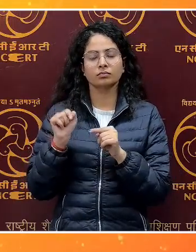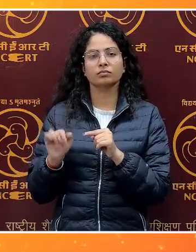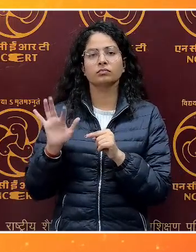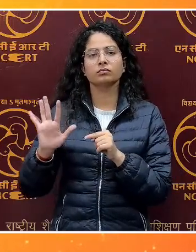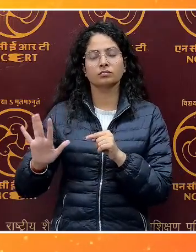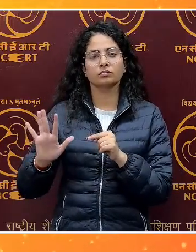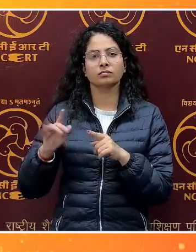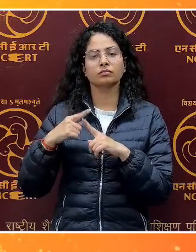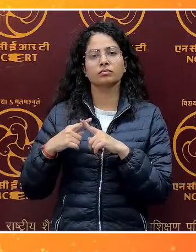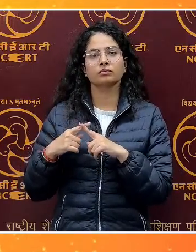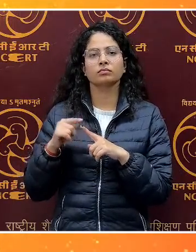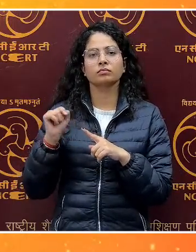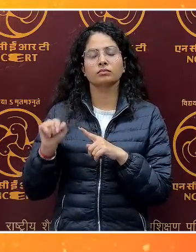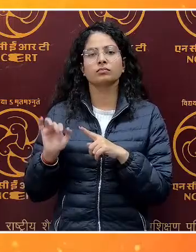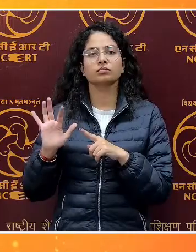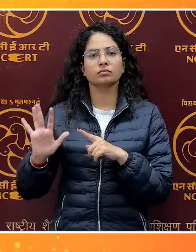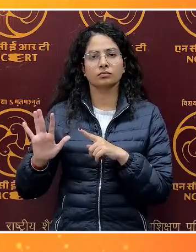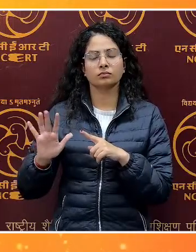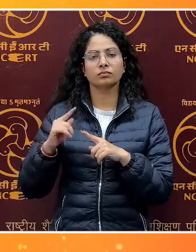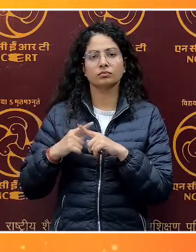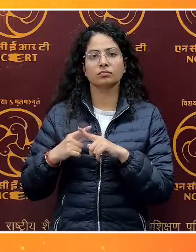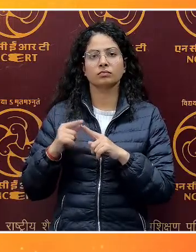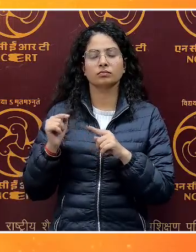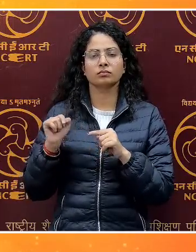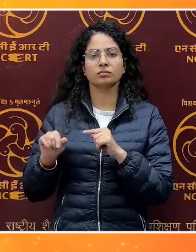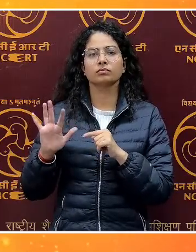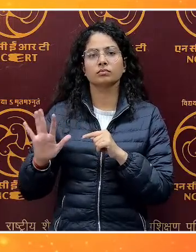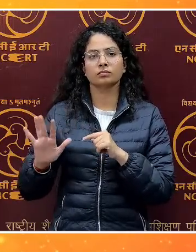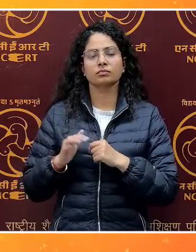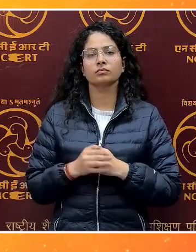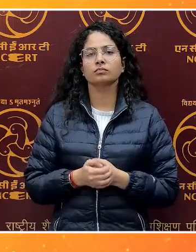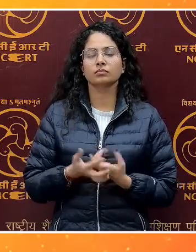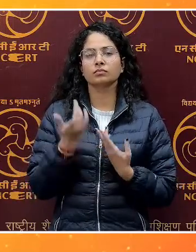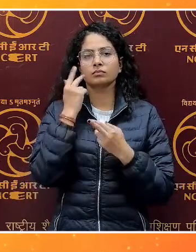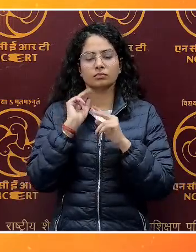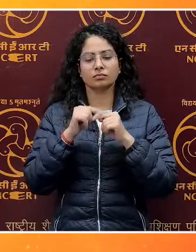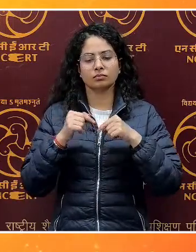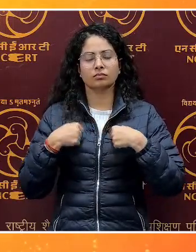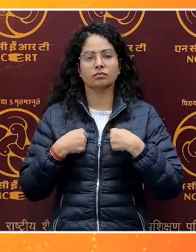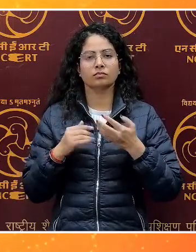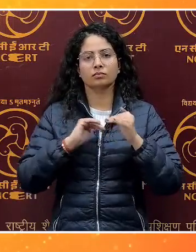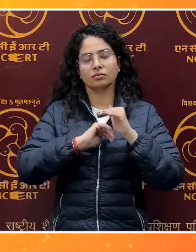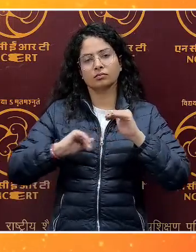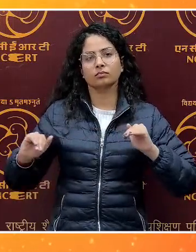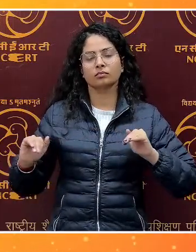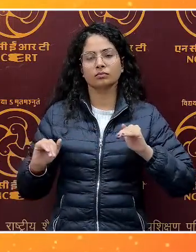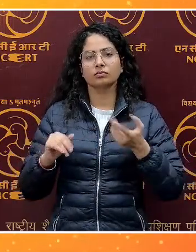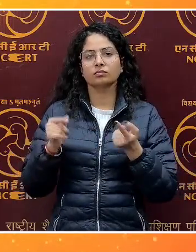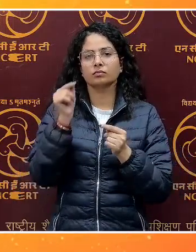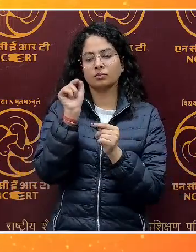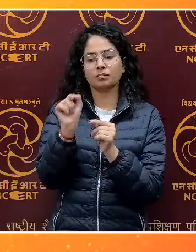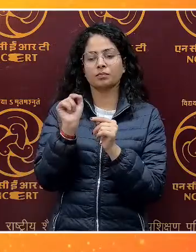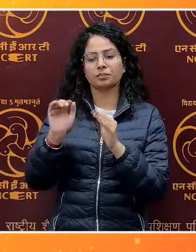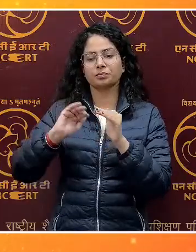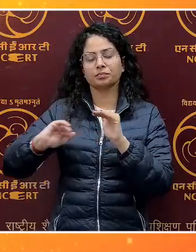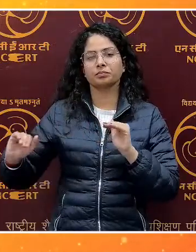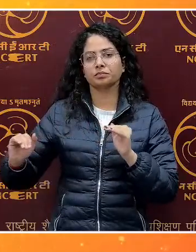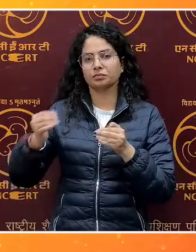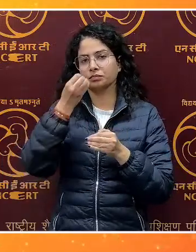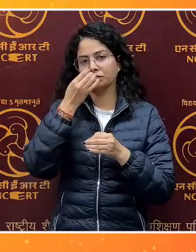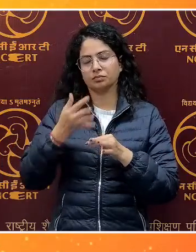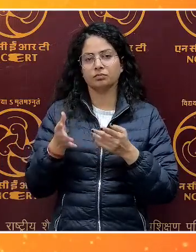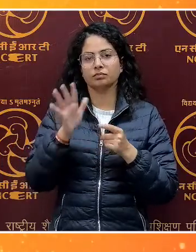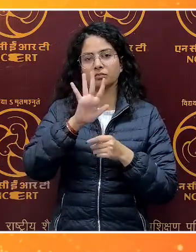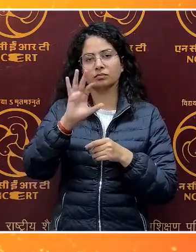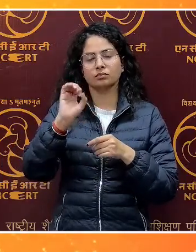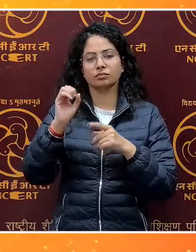0.5 into 0.5 into 0.5. If I remove the decimals, Renuji, it becomes very easy. 5